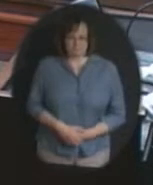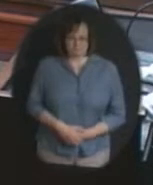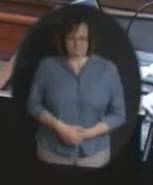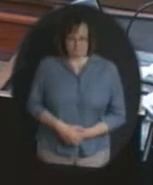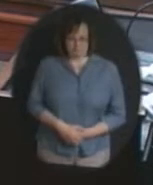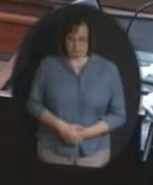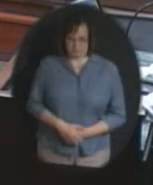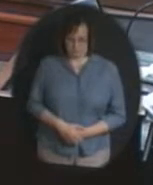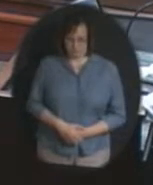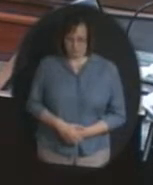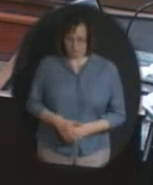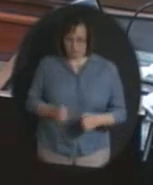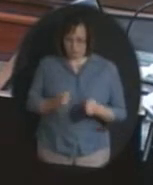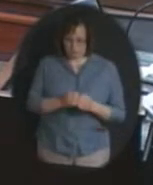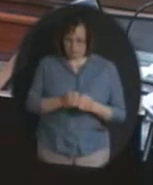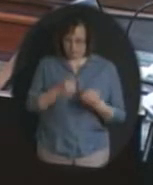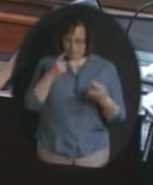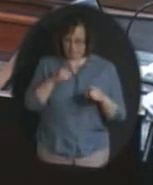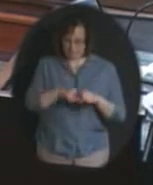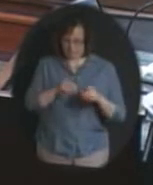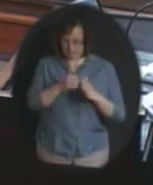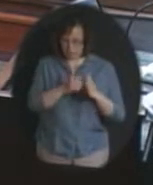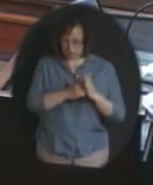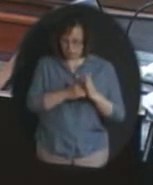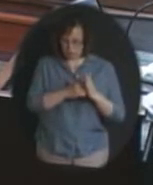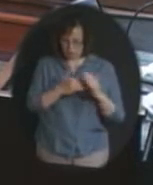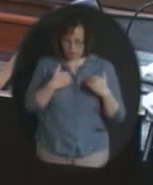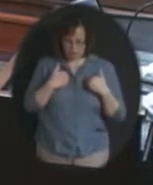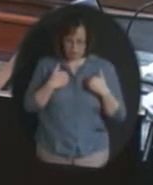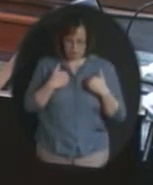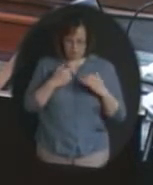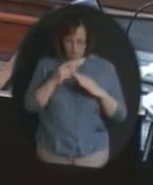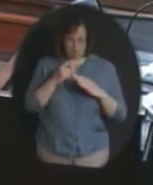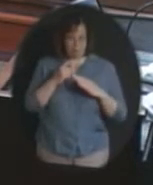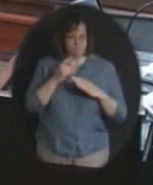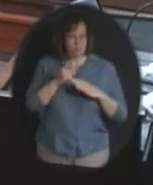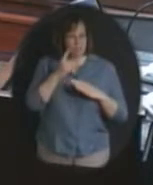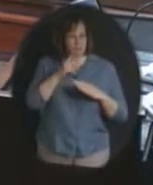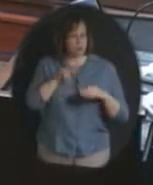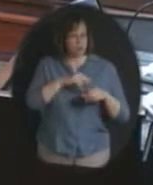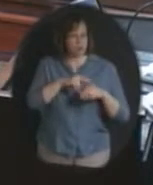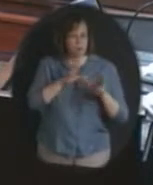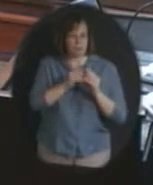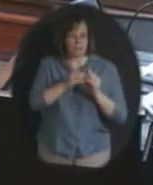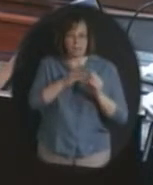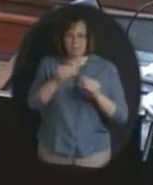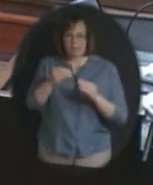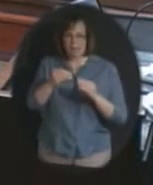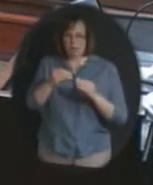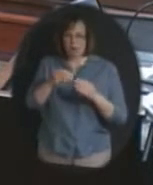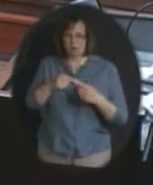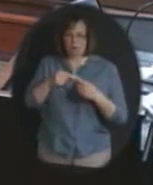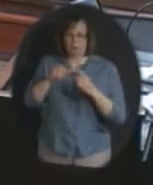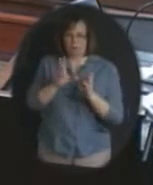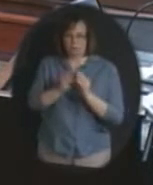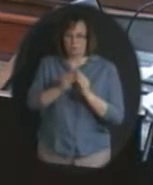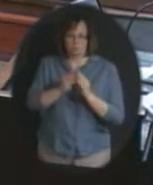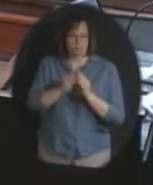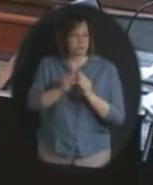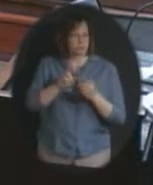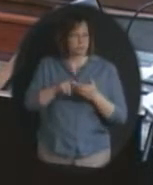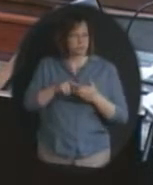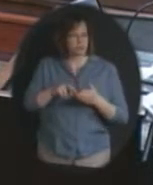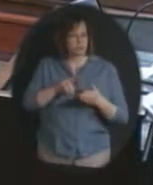Under the consent agenda, we have minutes for our regular meeting and our special meeting, our financial reports, a human